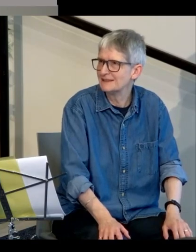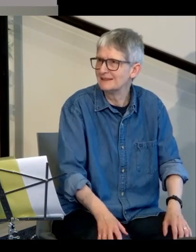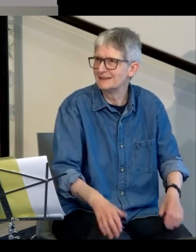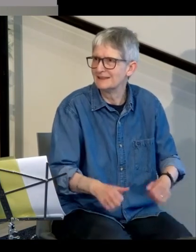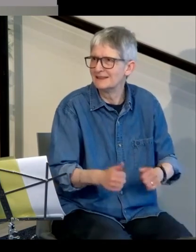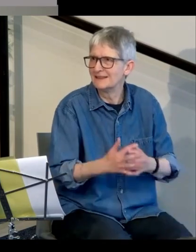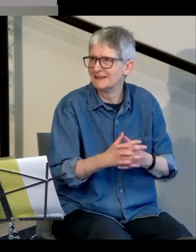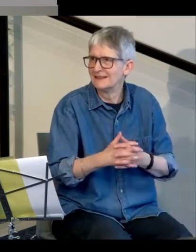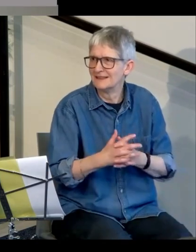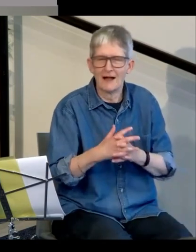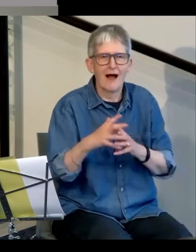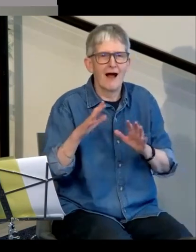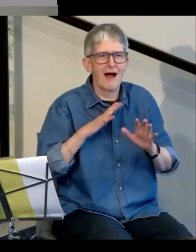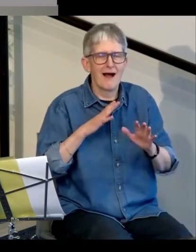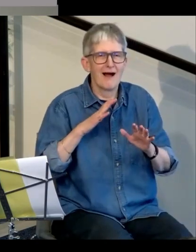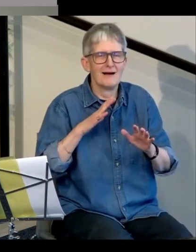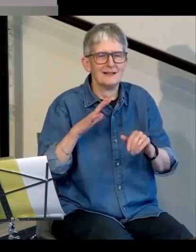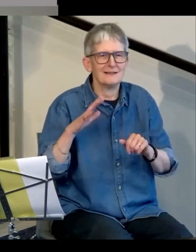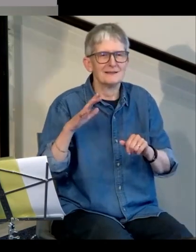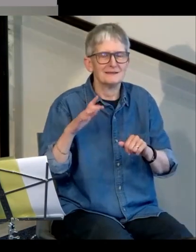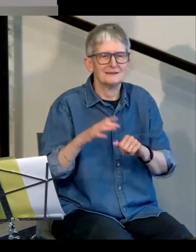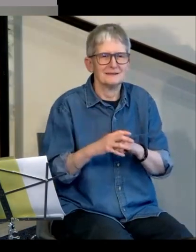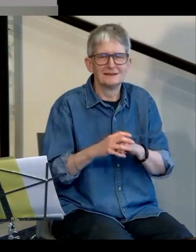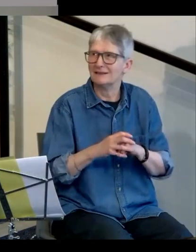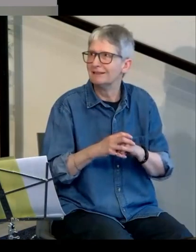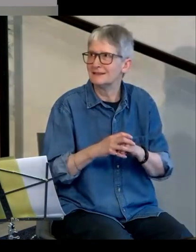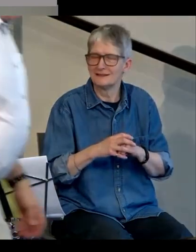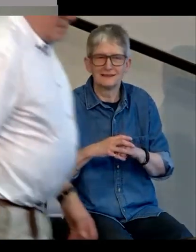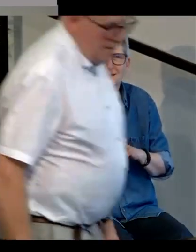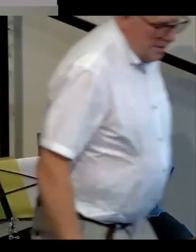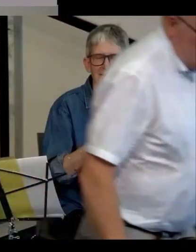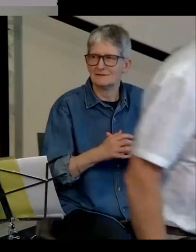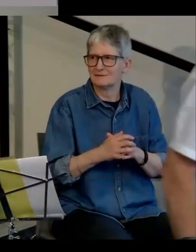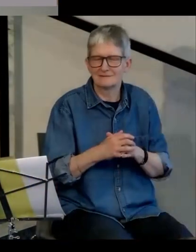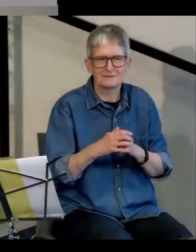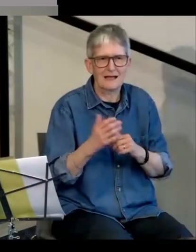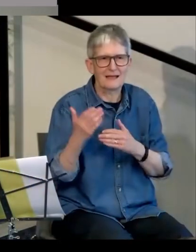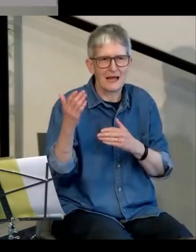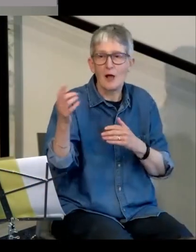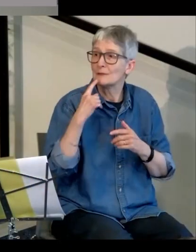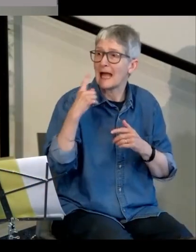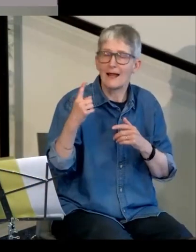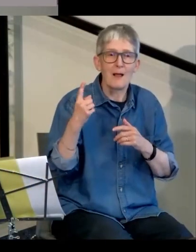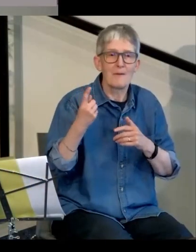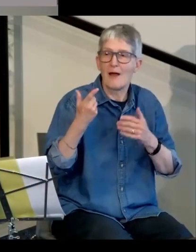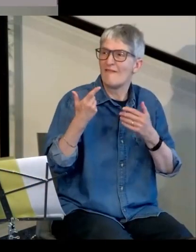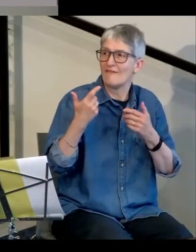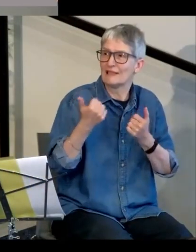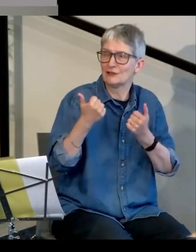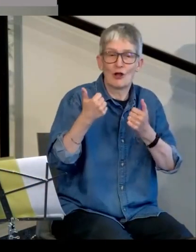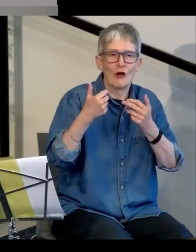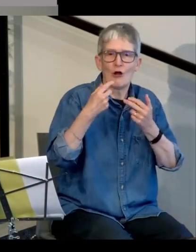We've done a risk assessment on this. Okay. So Michelle's just going to hand out membership forms.